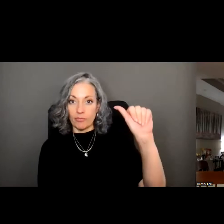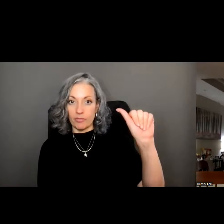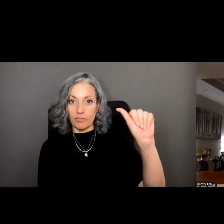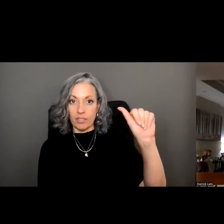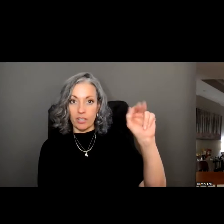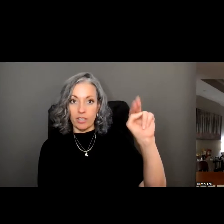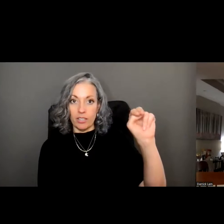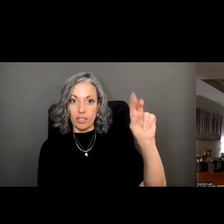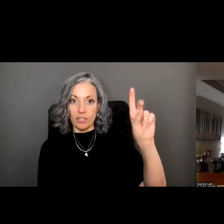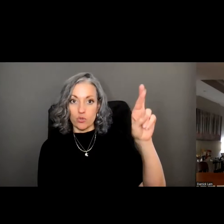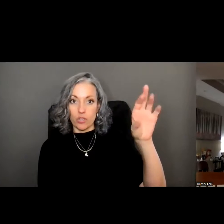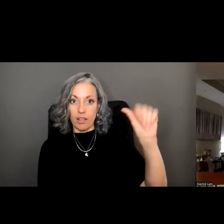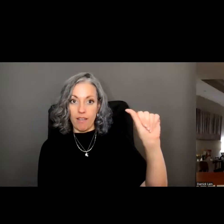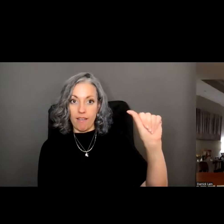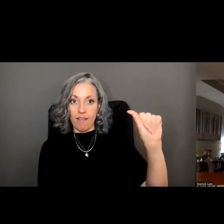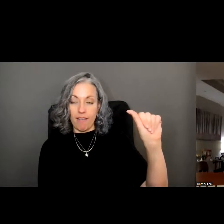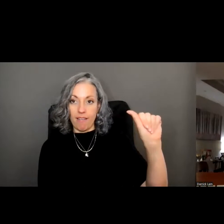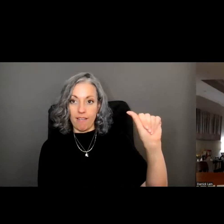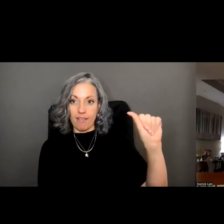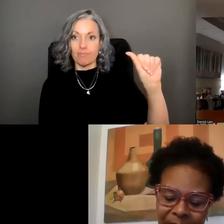Andrea, you're next. Okay.